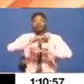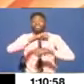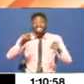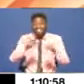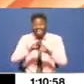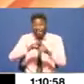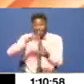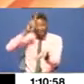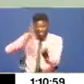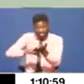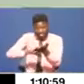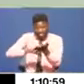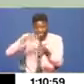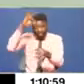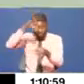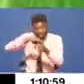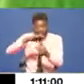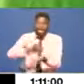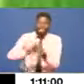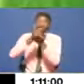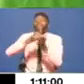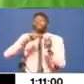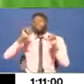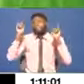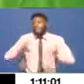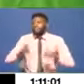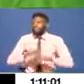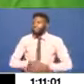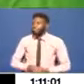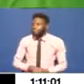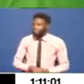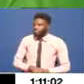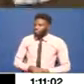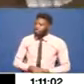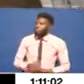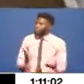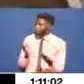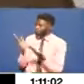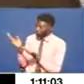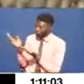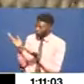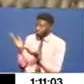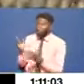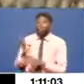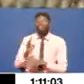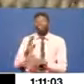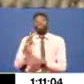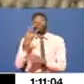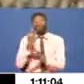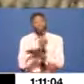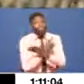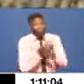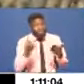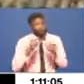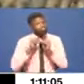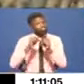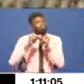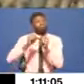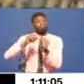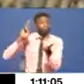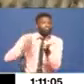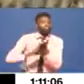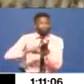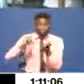as voters. Mass voter registration exercise enters the fourth week. The turnout of new voters is still